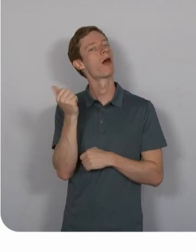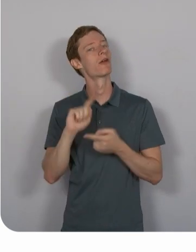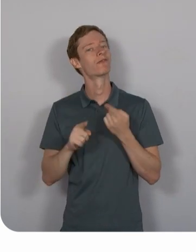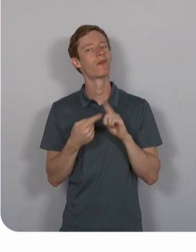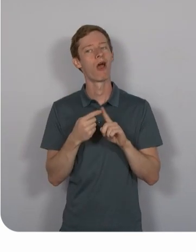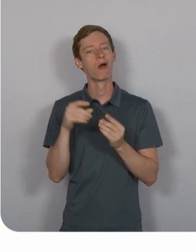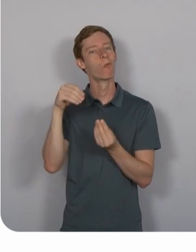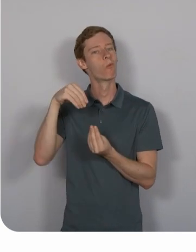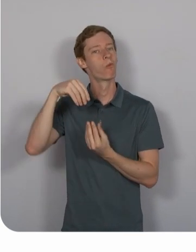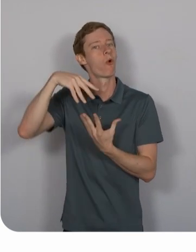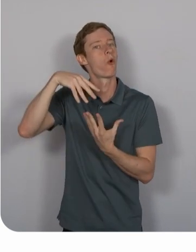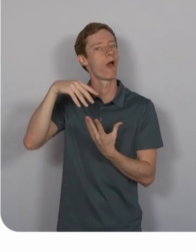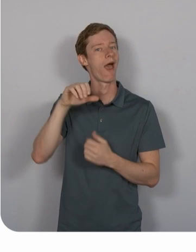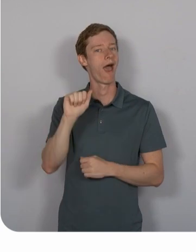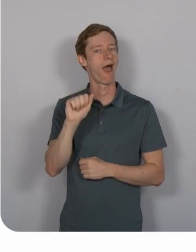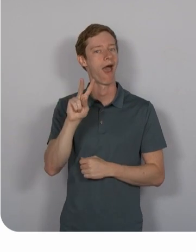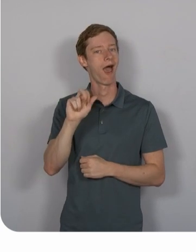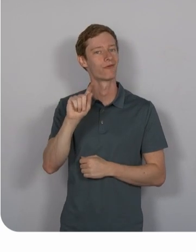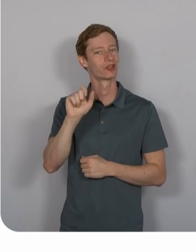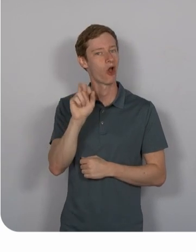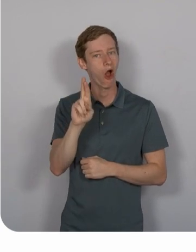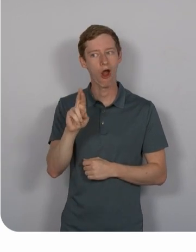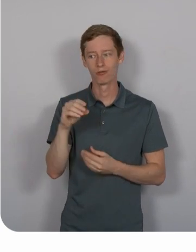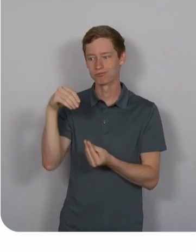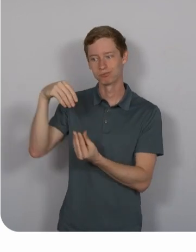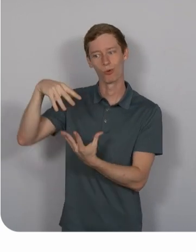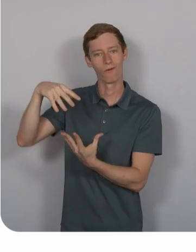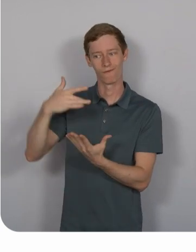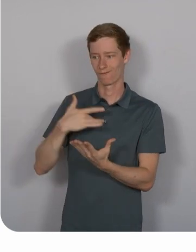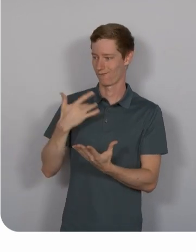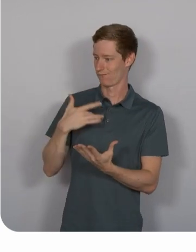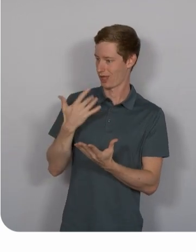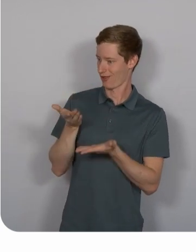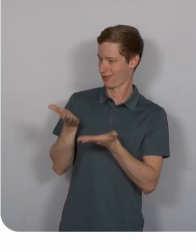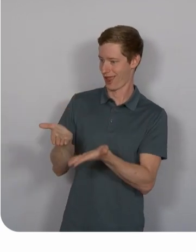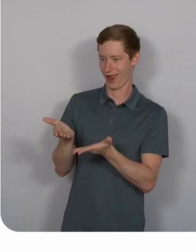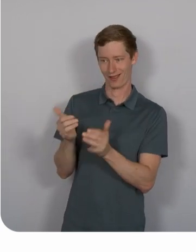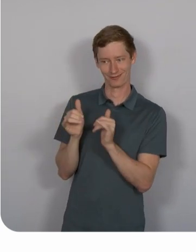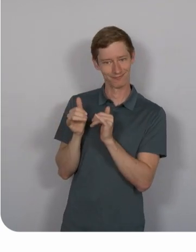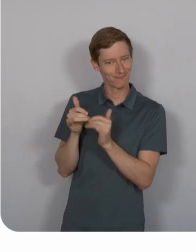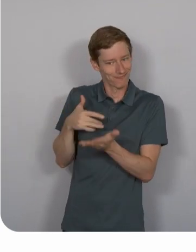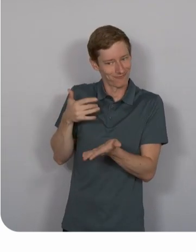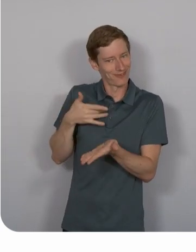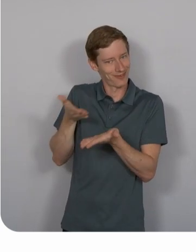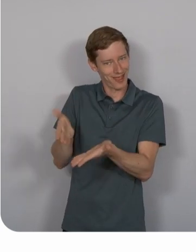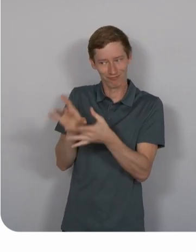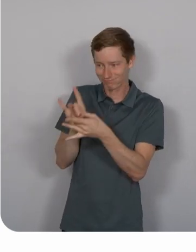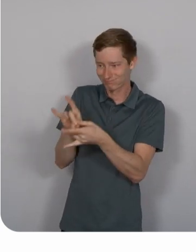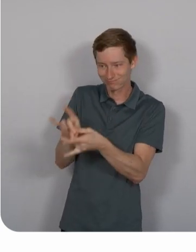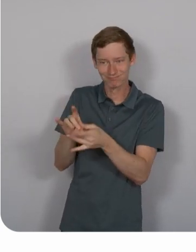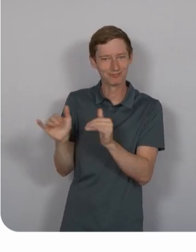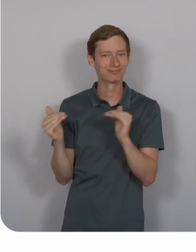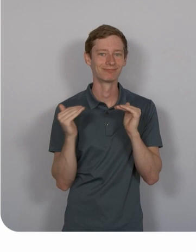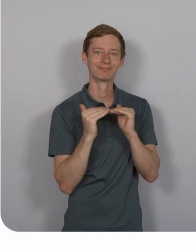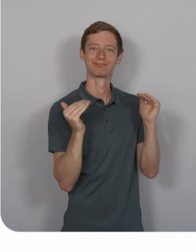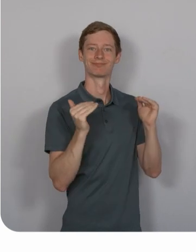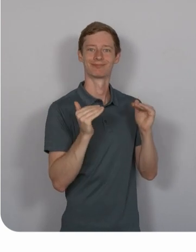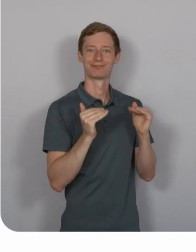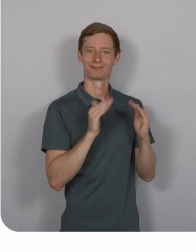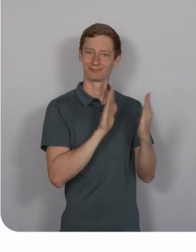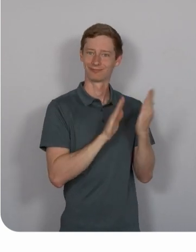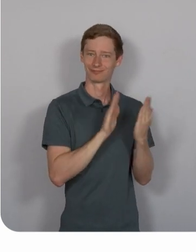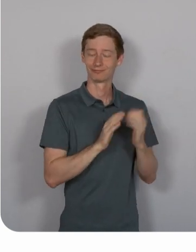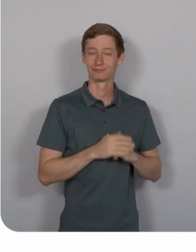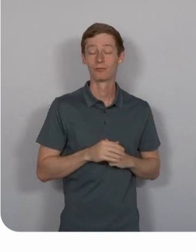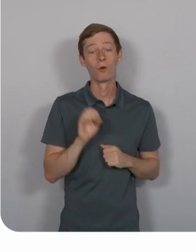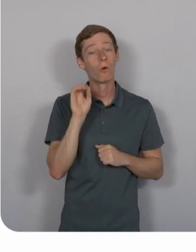as avatars, as holograms, and they'll feel just as present as everyone else. Or, you'll